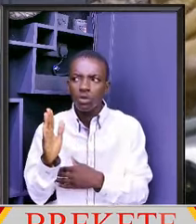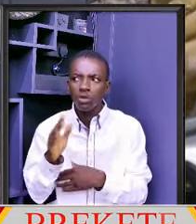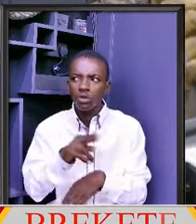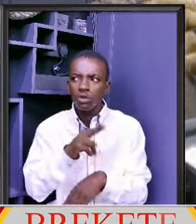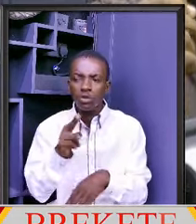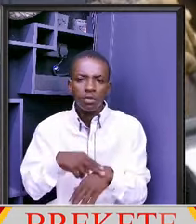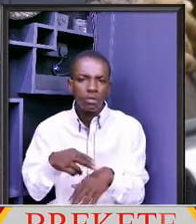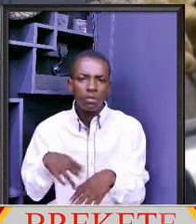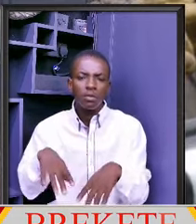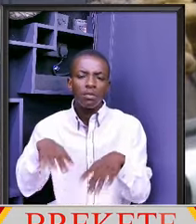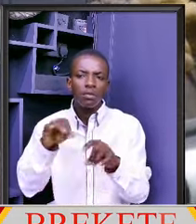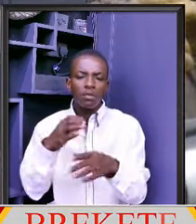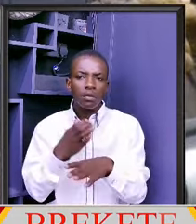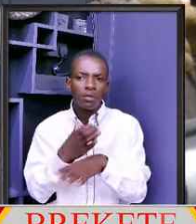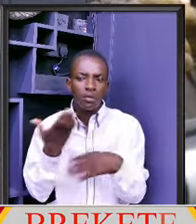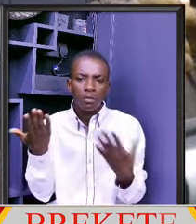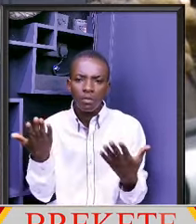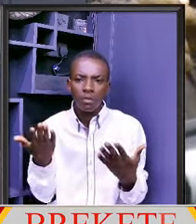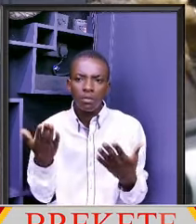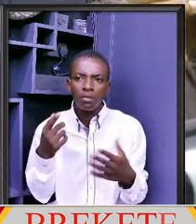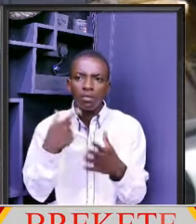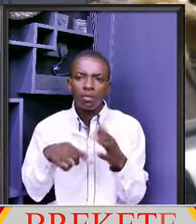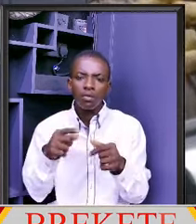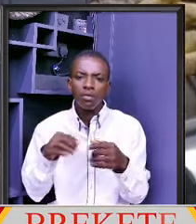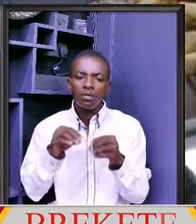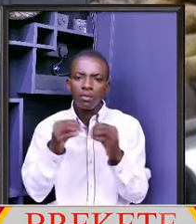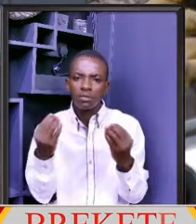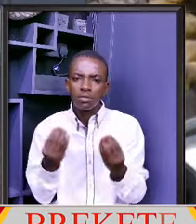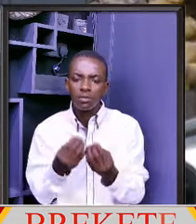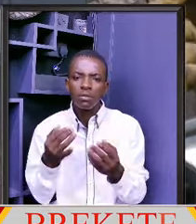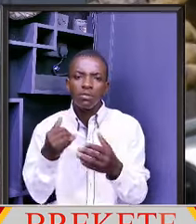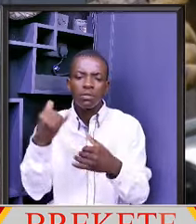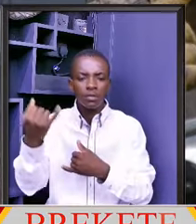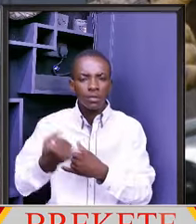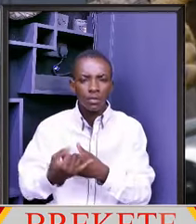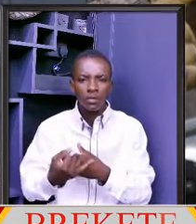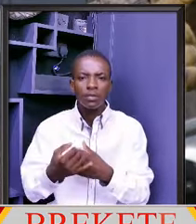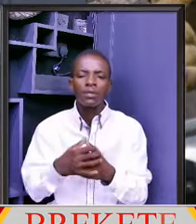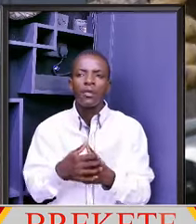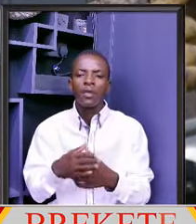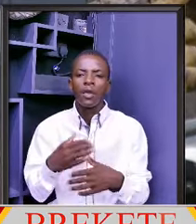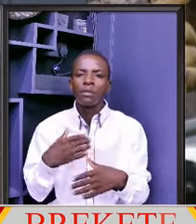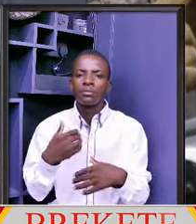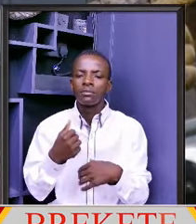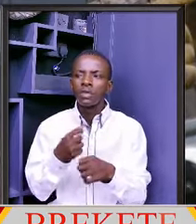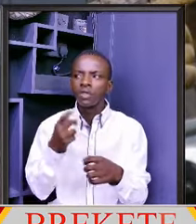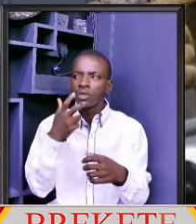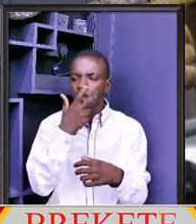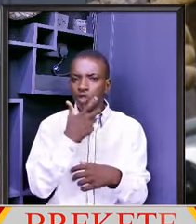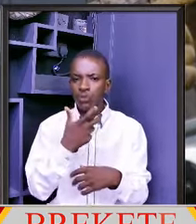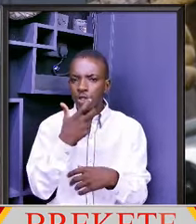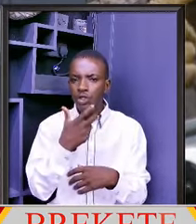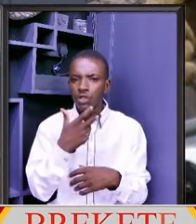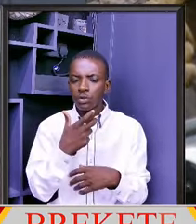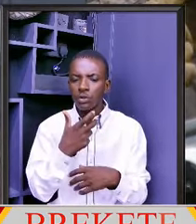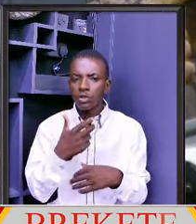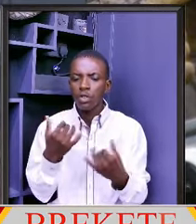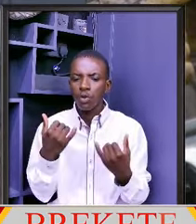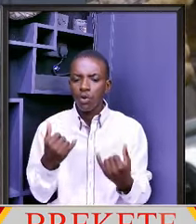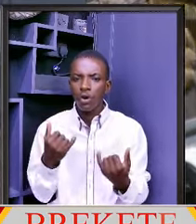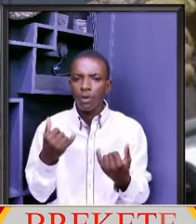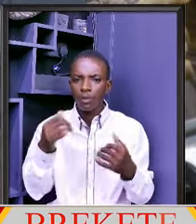will take a course. They said there's what they are going to organize, and they were invited. And I made a speech. And the current president